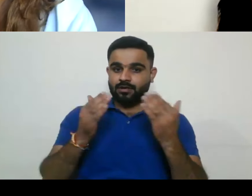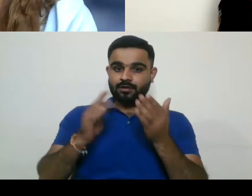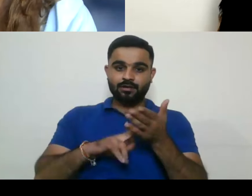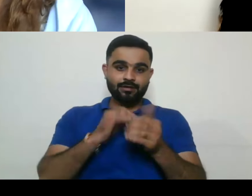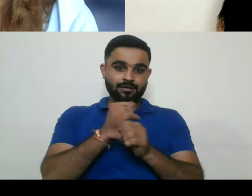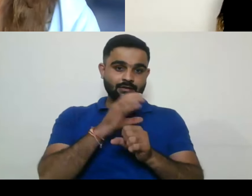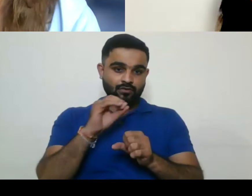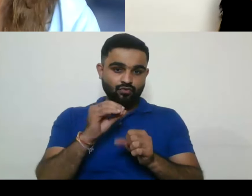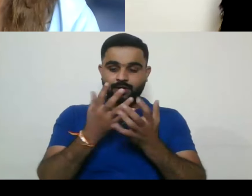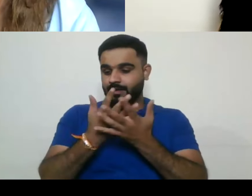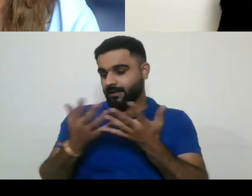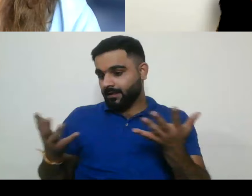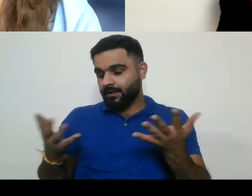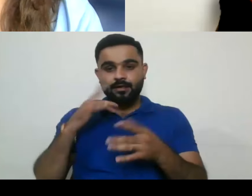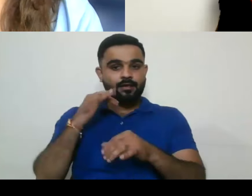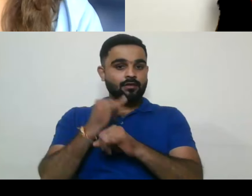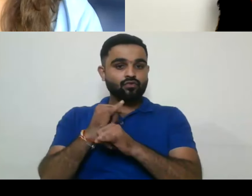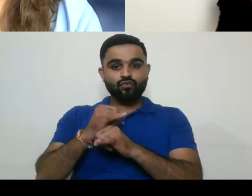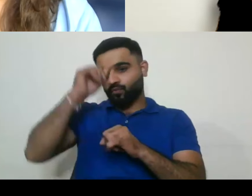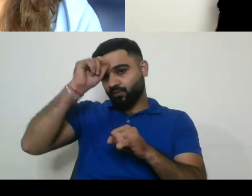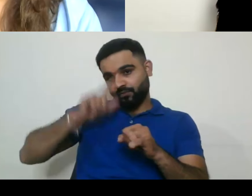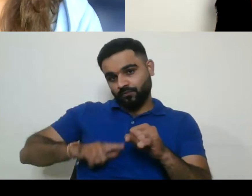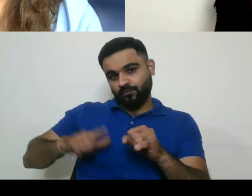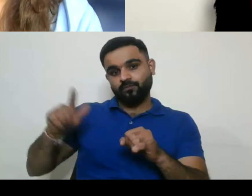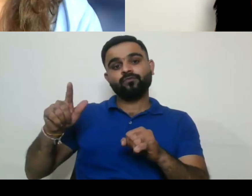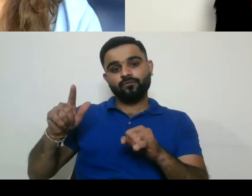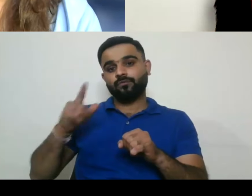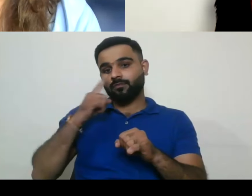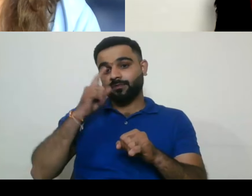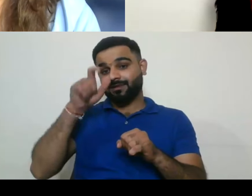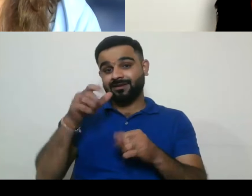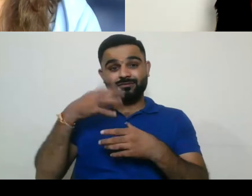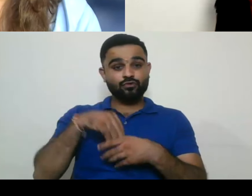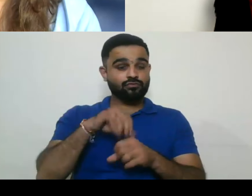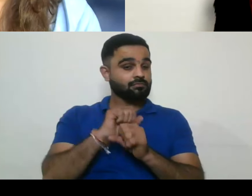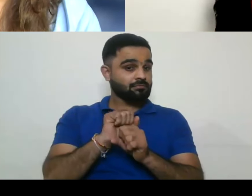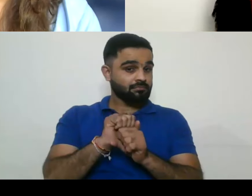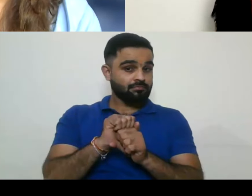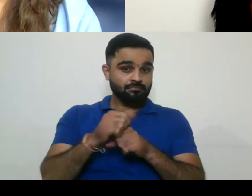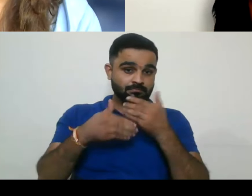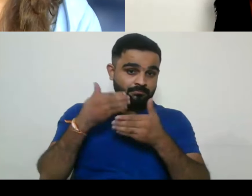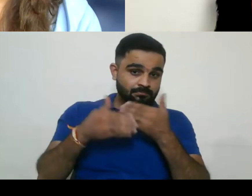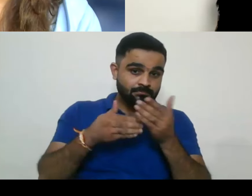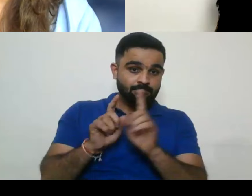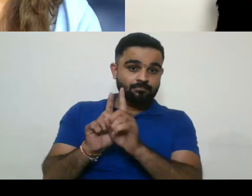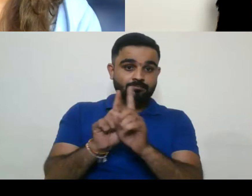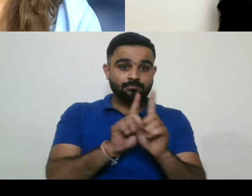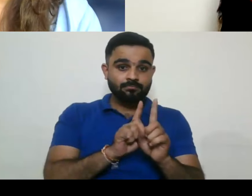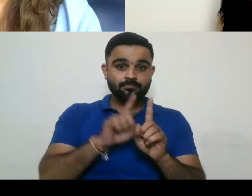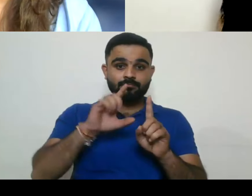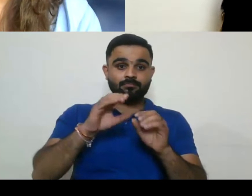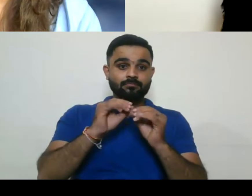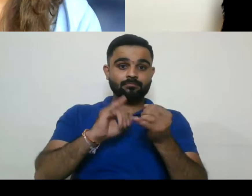NGOs, schools, and institutions across India. Shilpi has also been a trainer and mentor for the